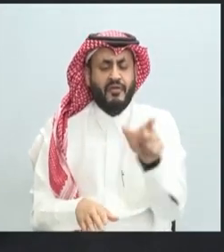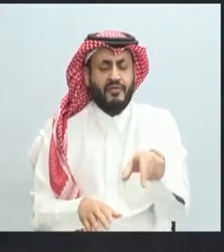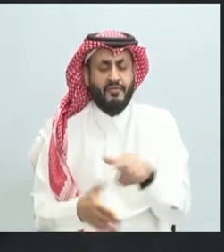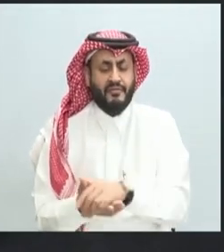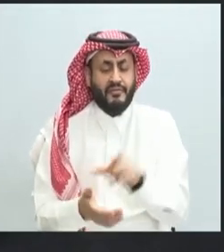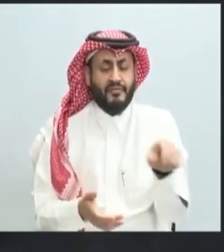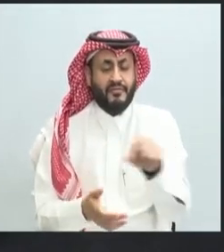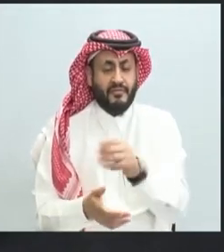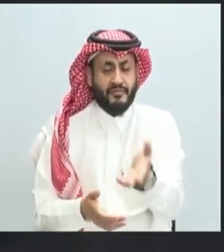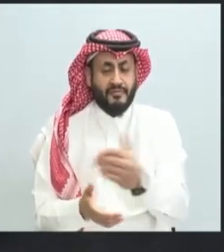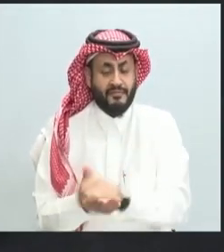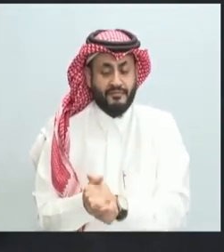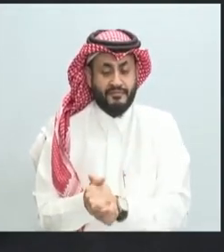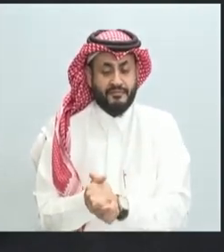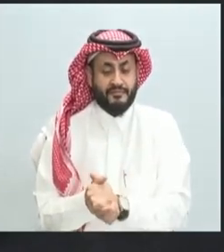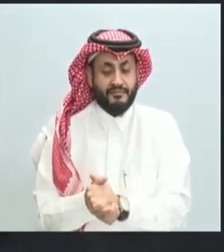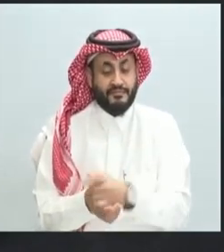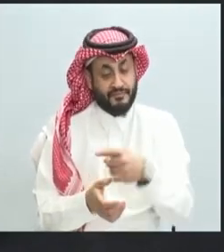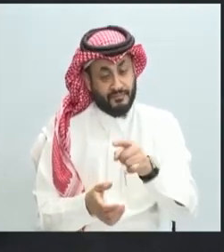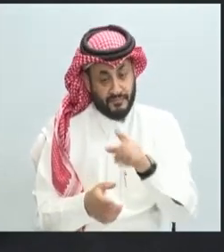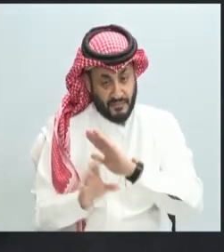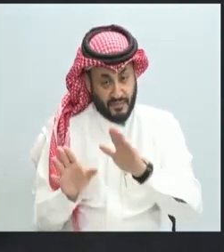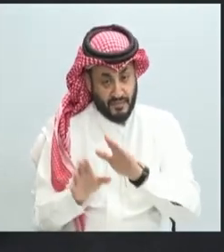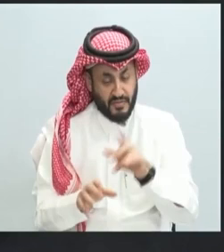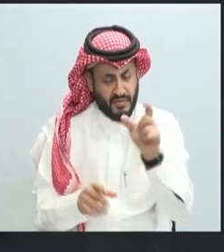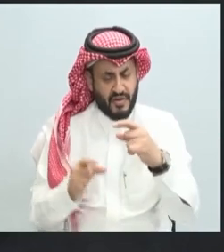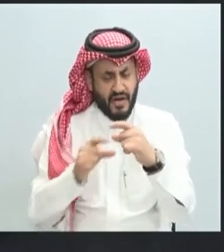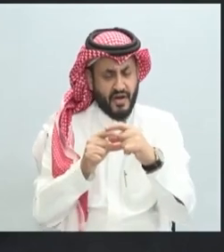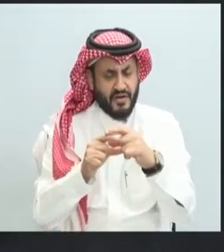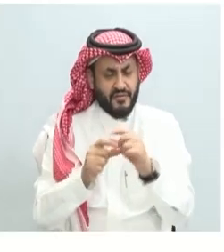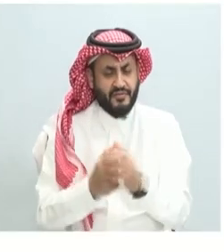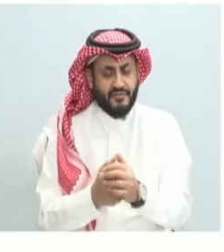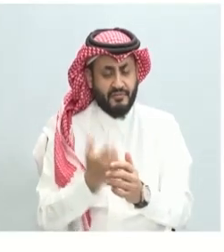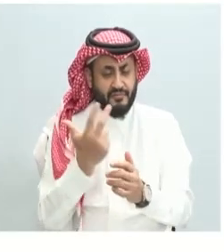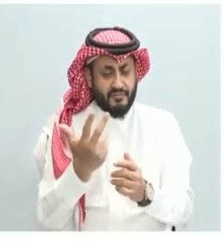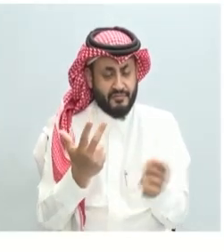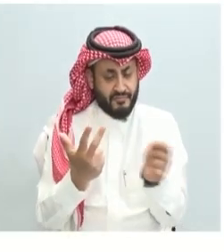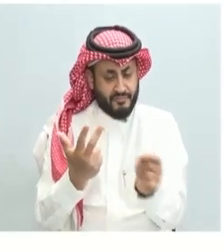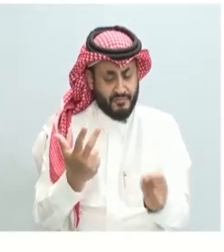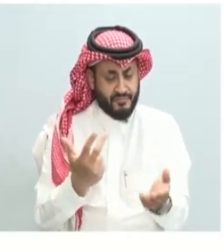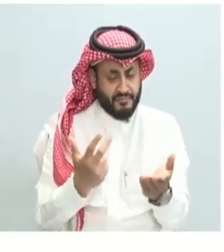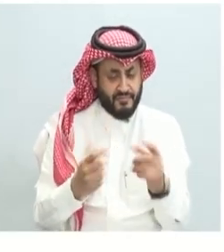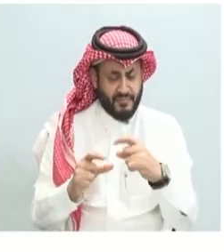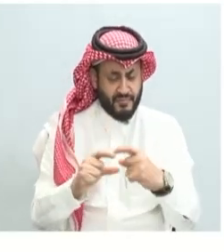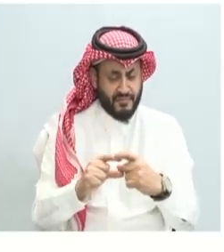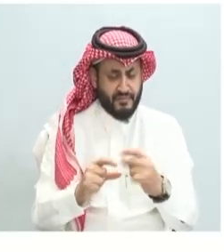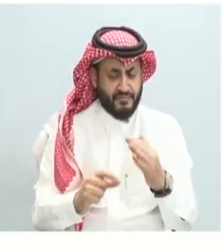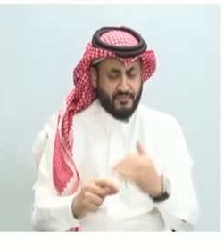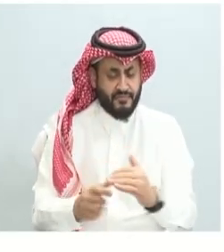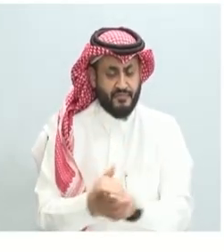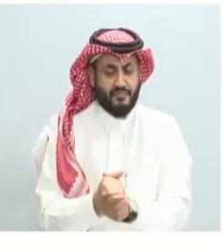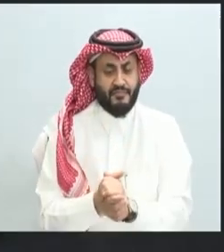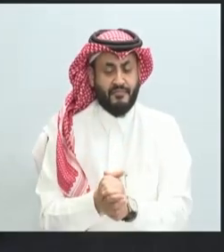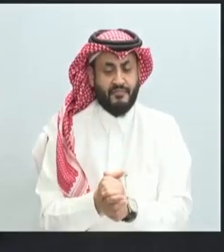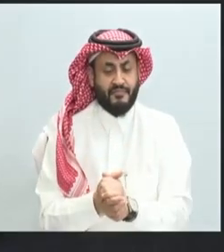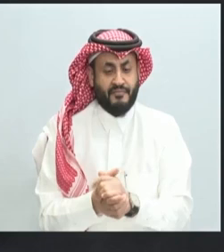with the same appearances? If you do, then write number three